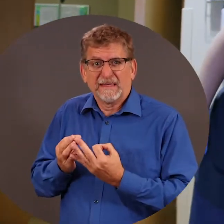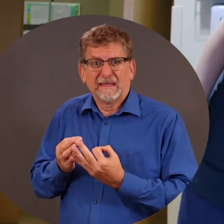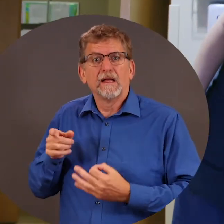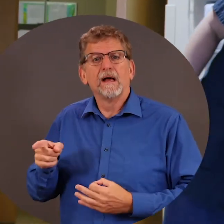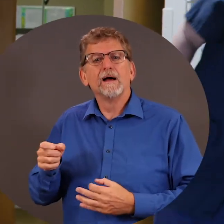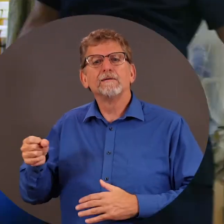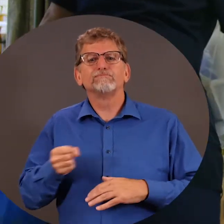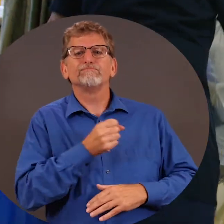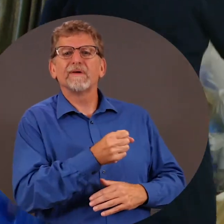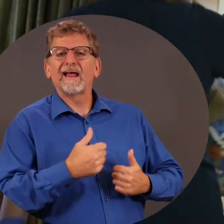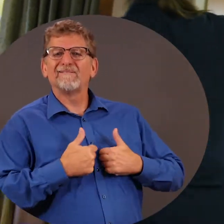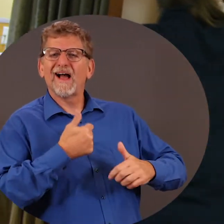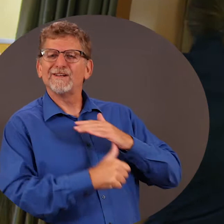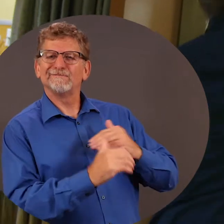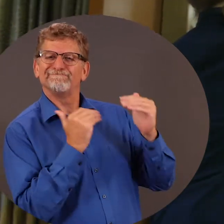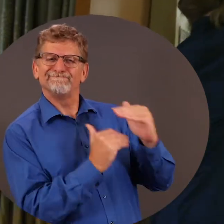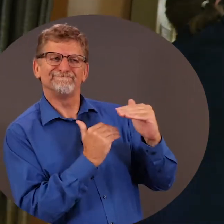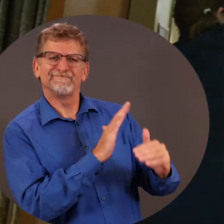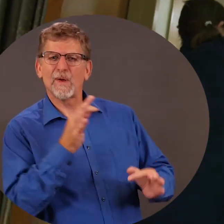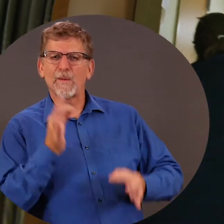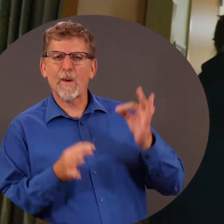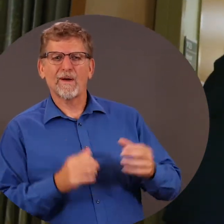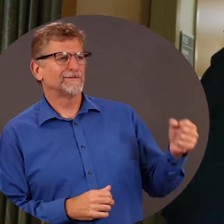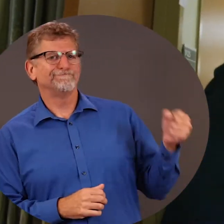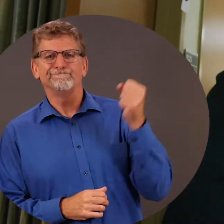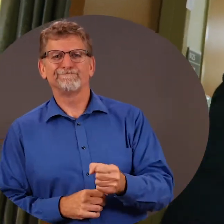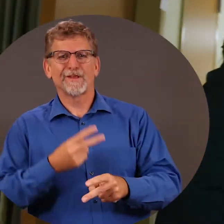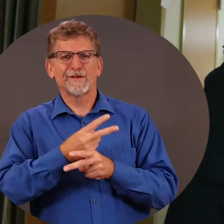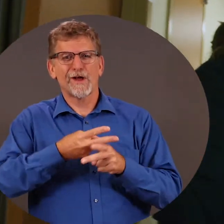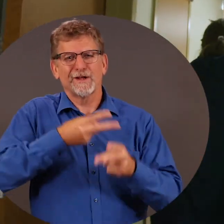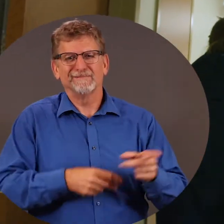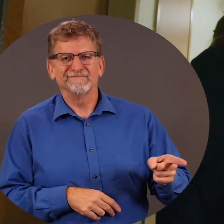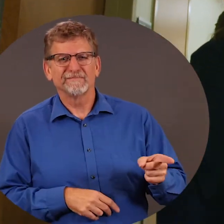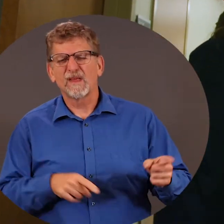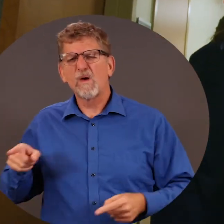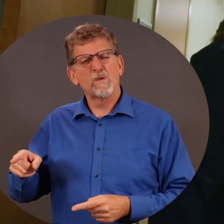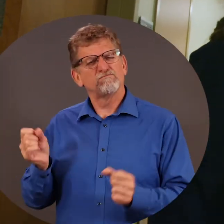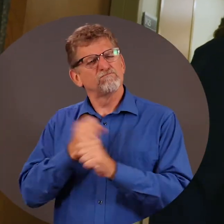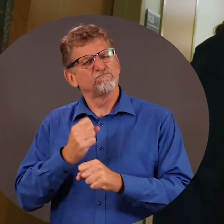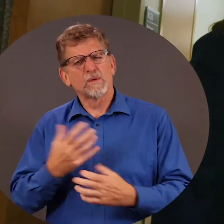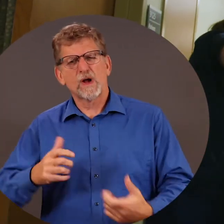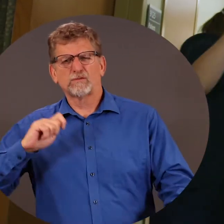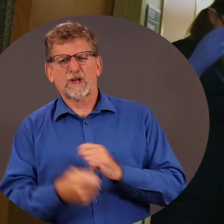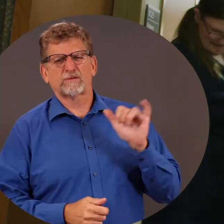under the restrictions of court-appointed guardianship. But she's working to change that.